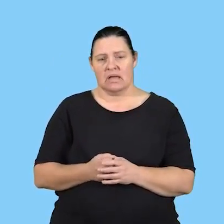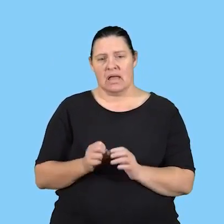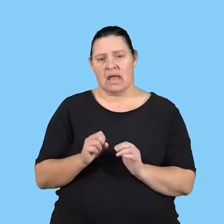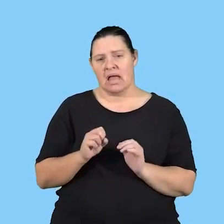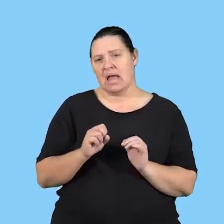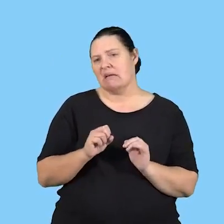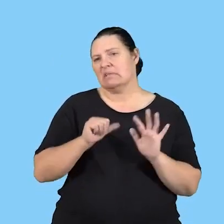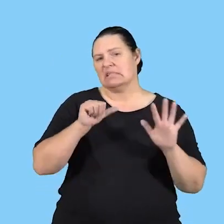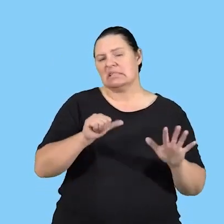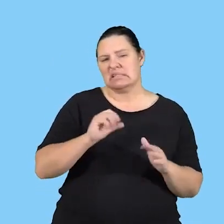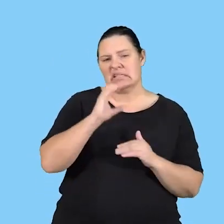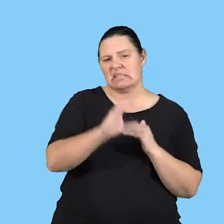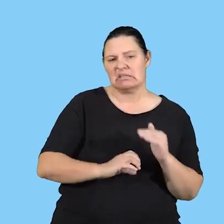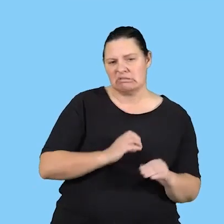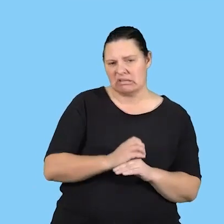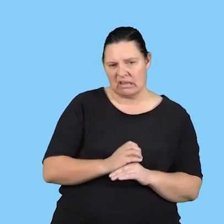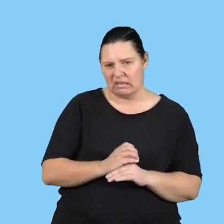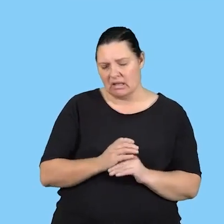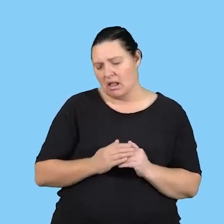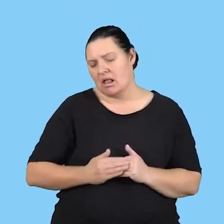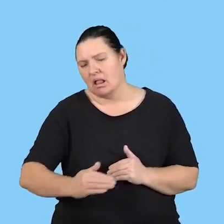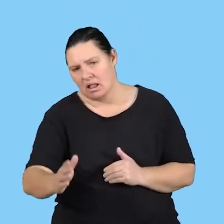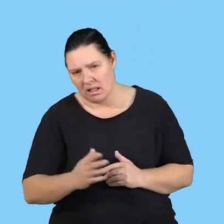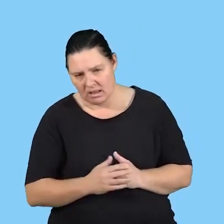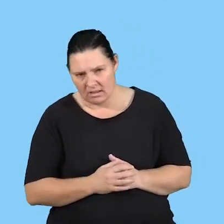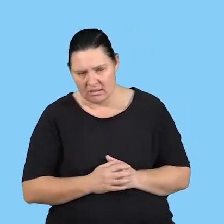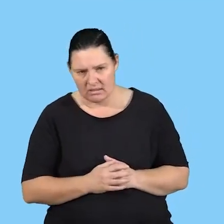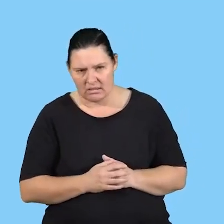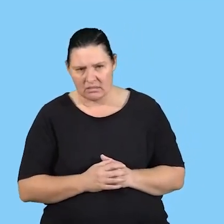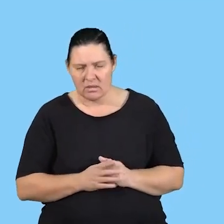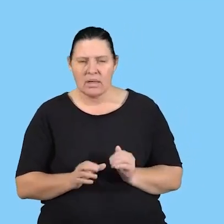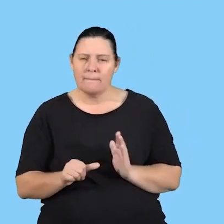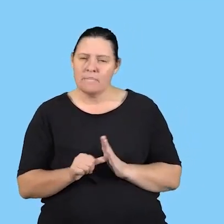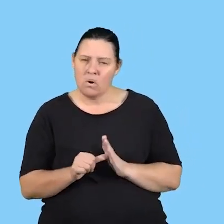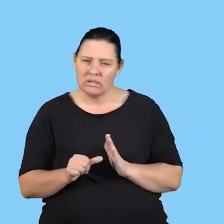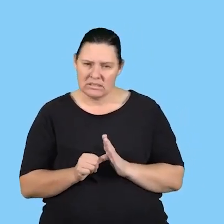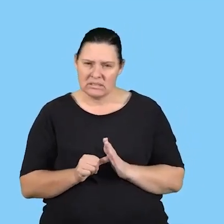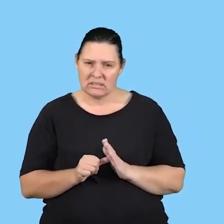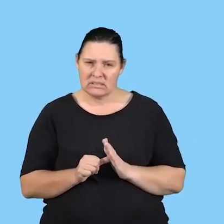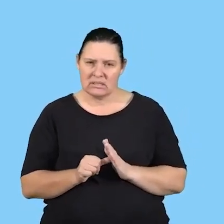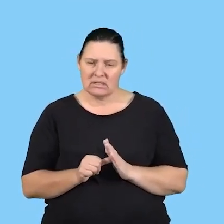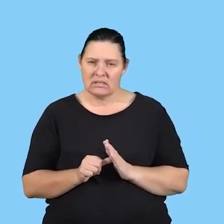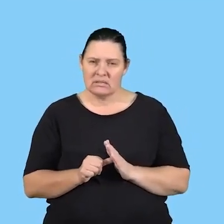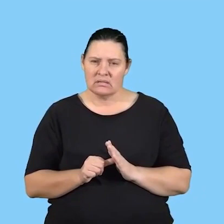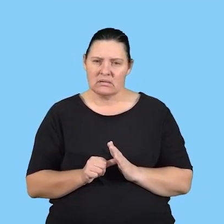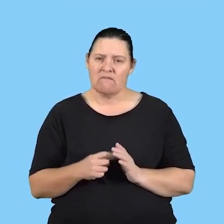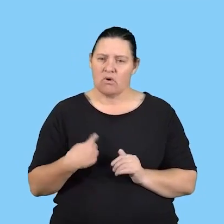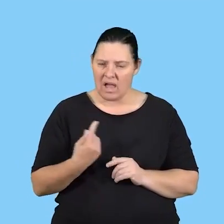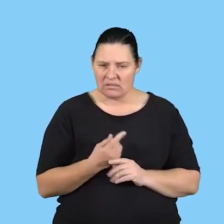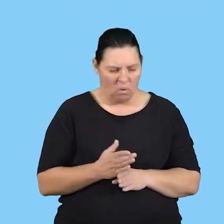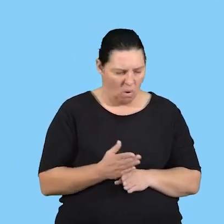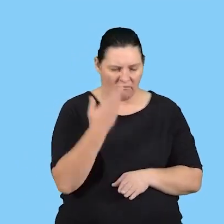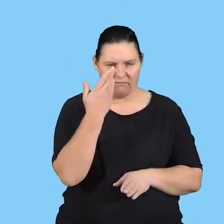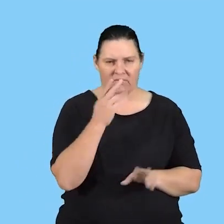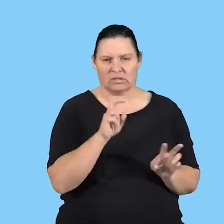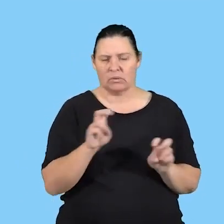in the 16th centuries, 13th centuries, for example. And so it's important, for us it was important to remove this